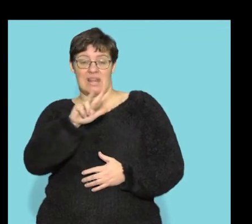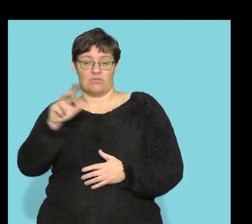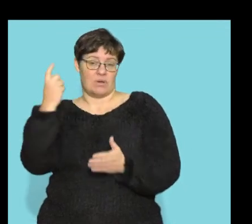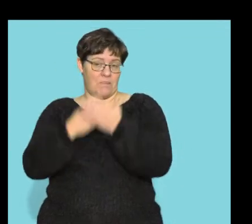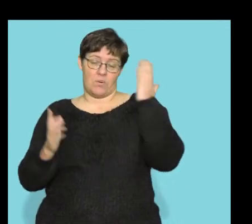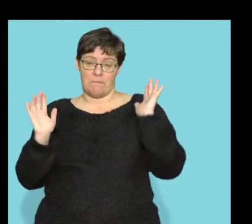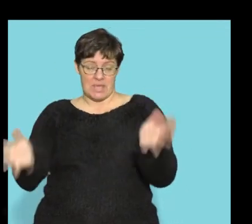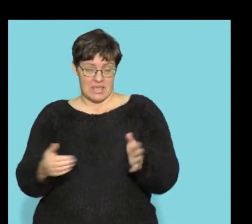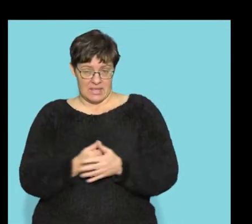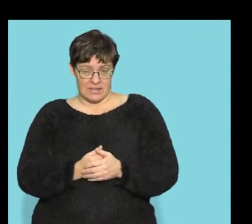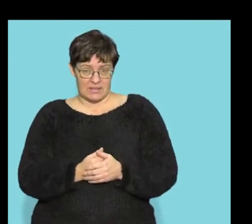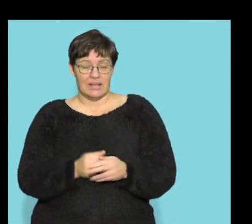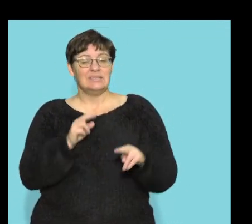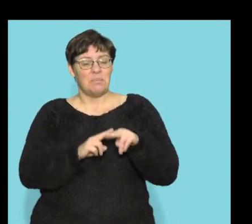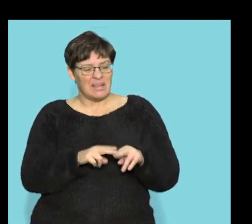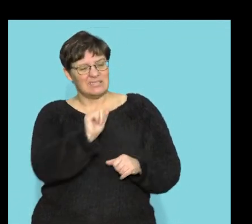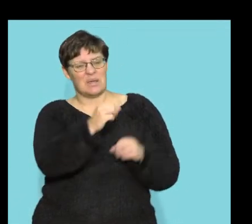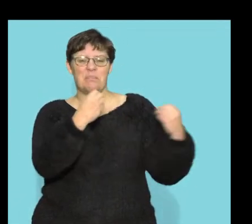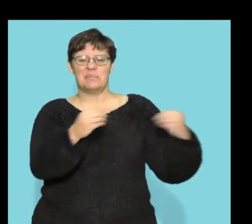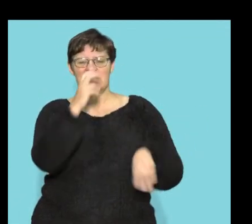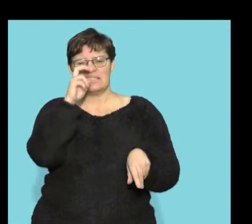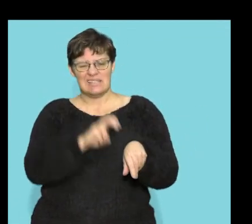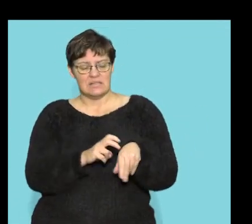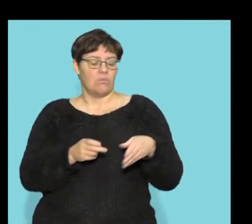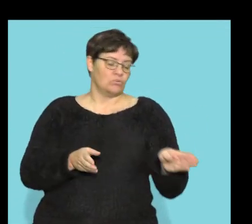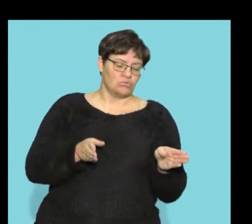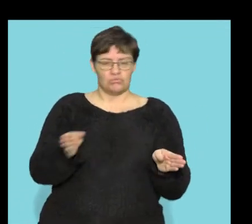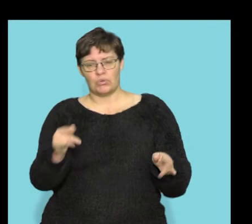on the needs of the business, they would then decide.